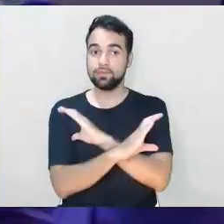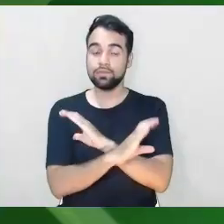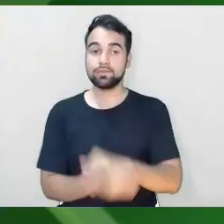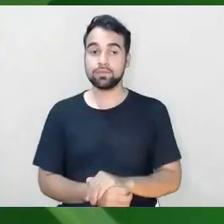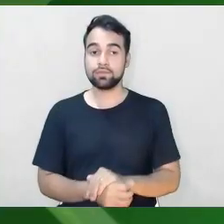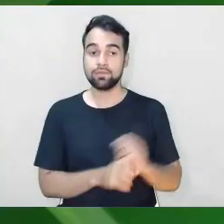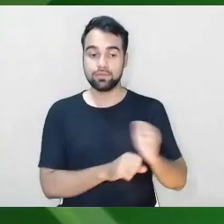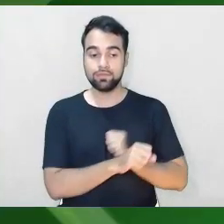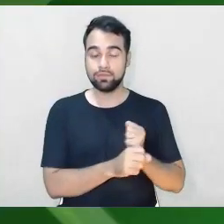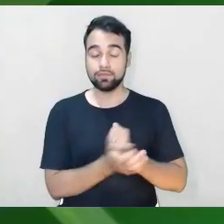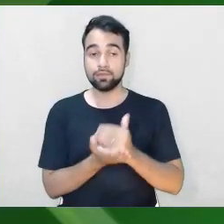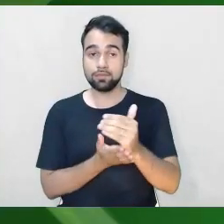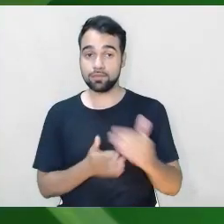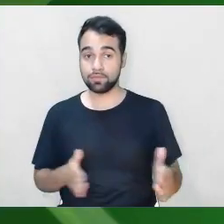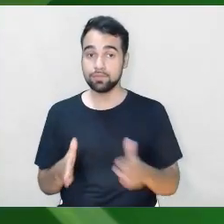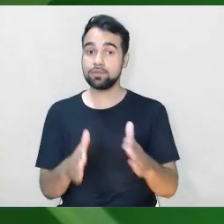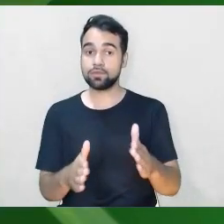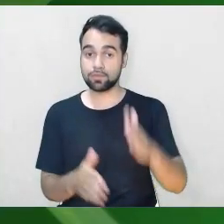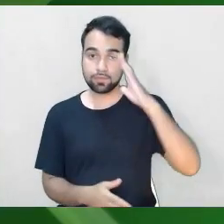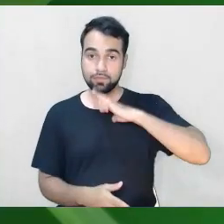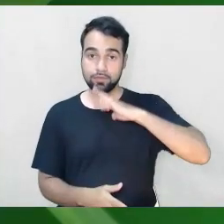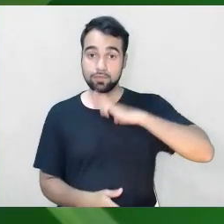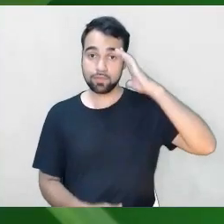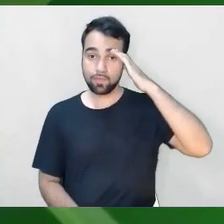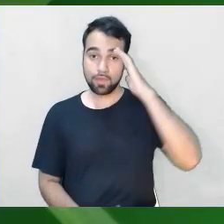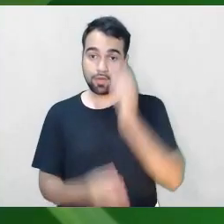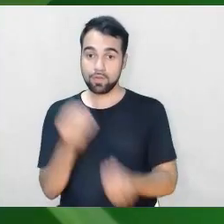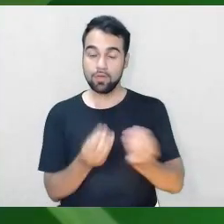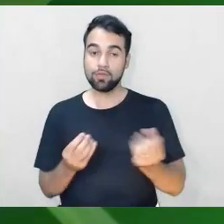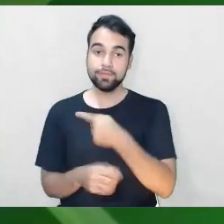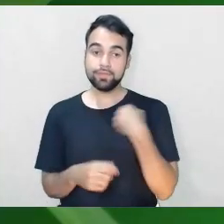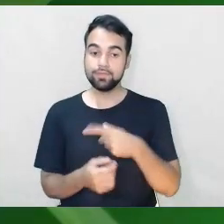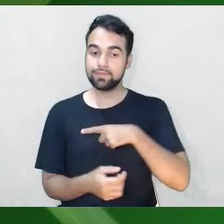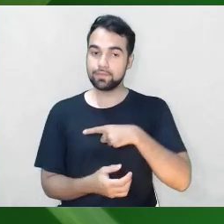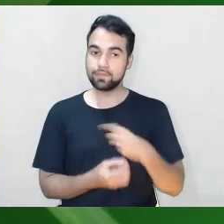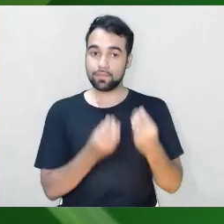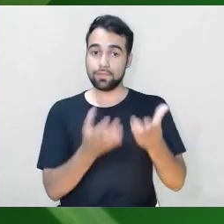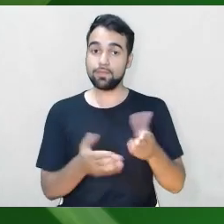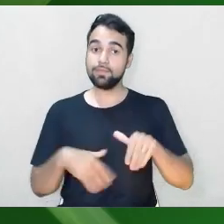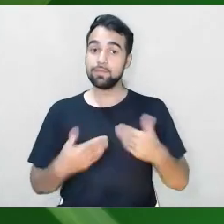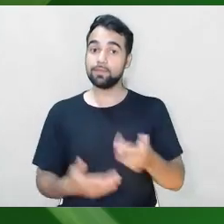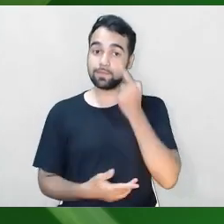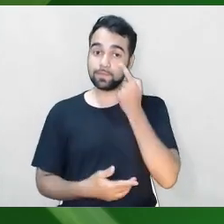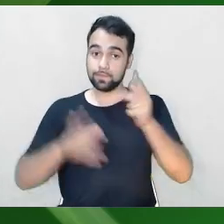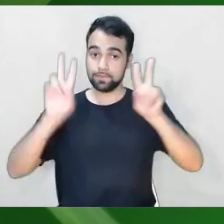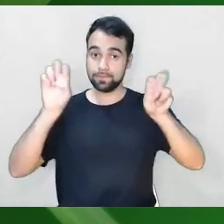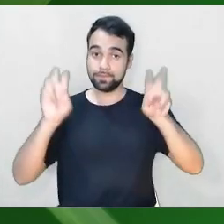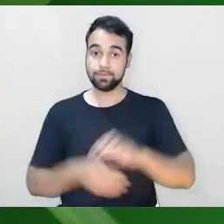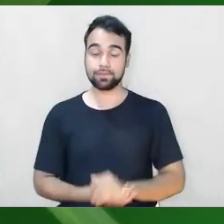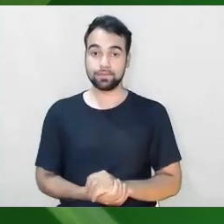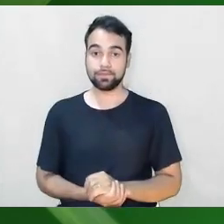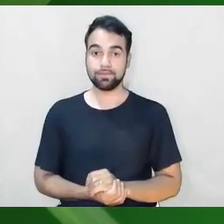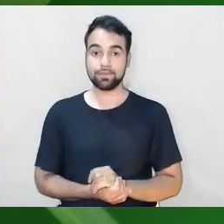data governance from the outset of the journey so that there can be understanding of how we are delivering. And when you look at